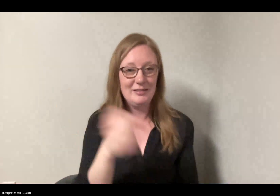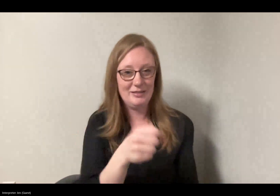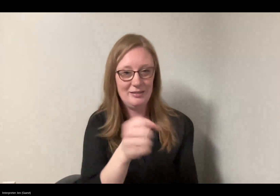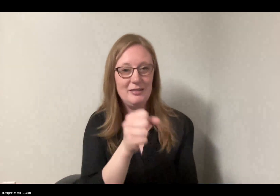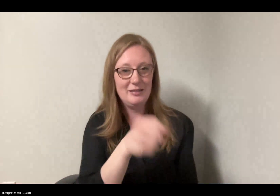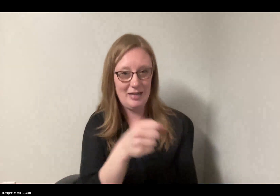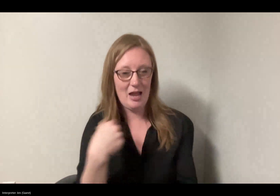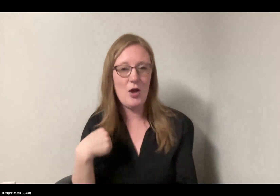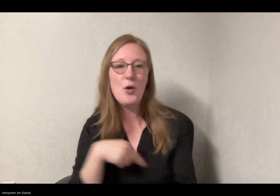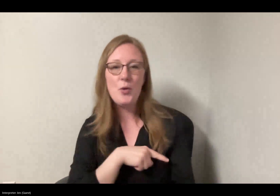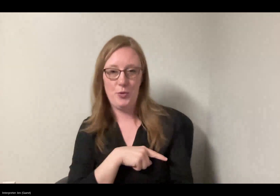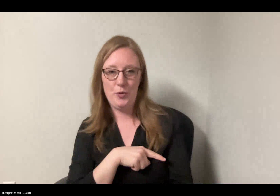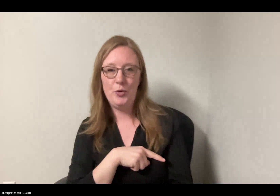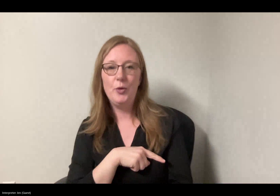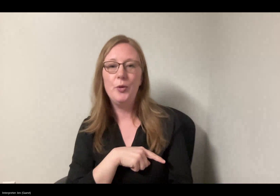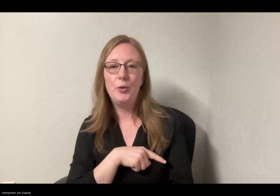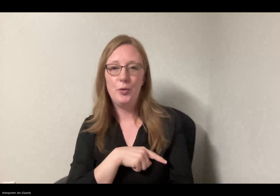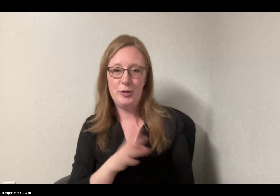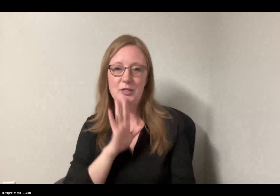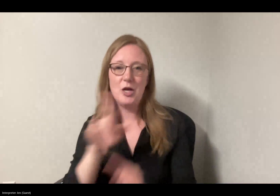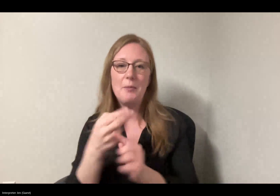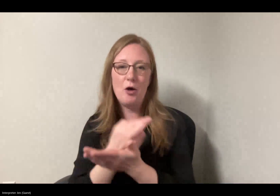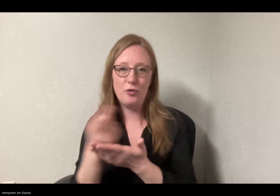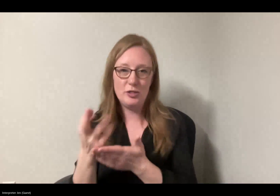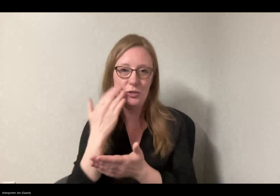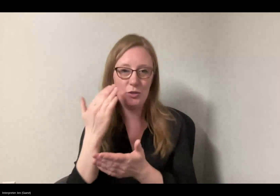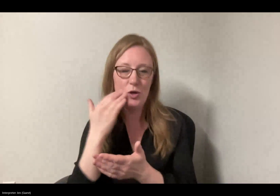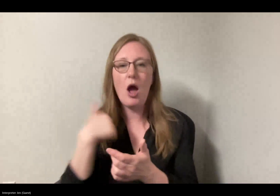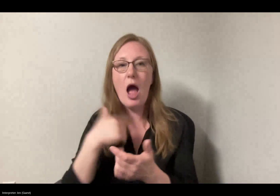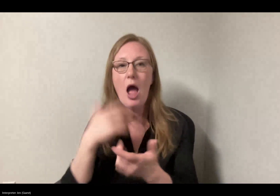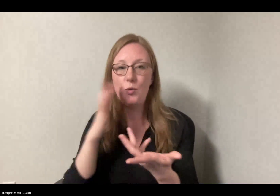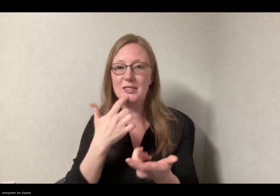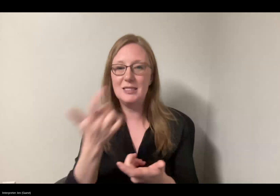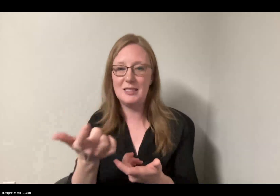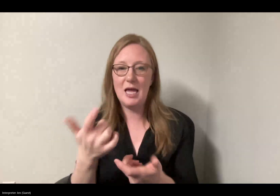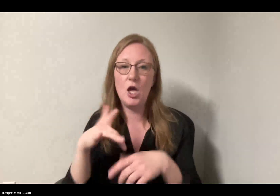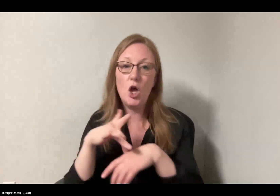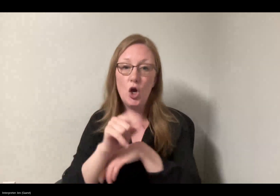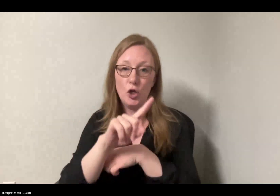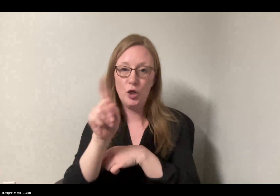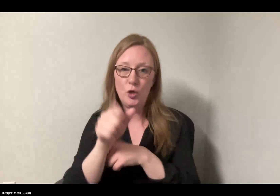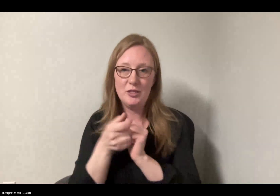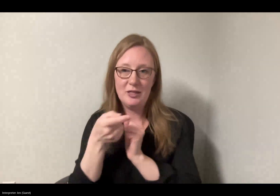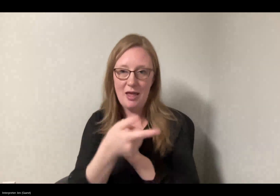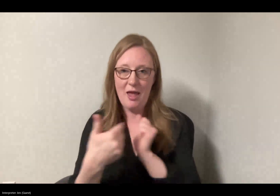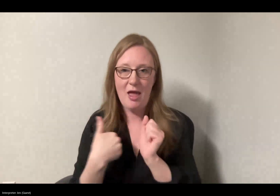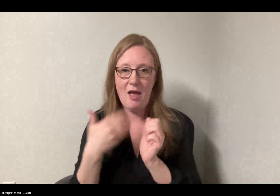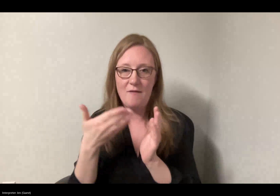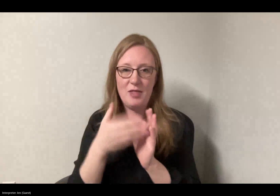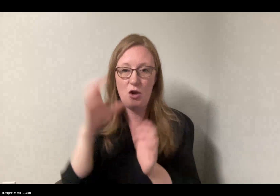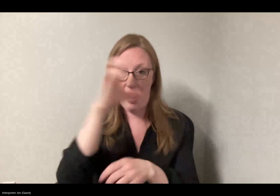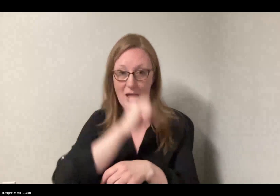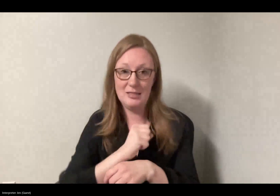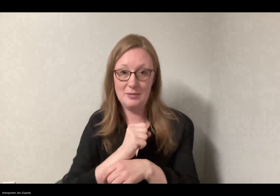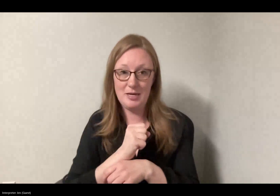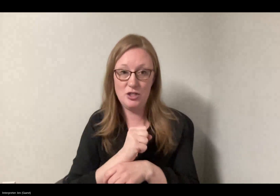Yeah, we spent some time on resources. I will caveat the earlier question there on the estimate